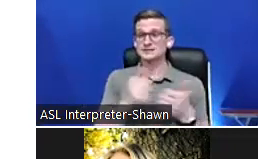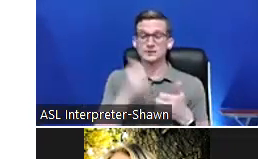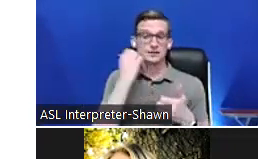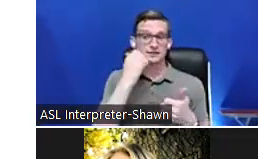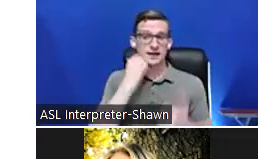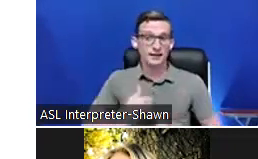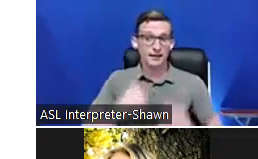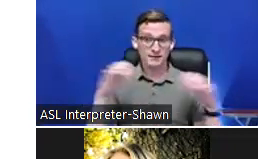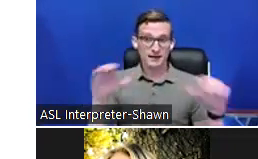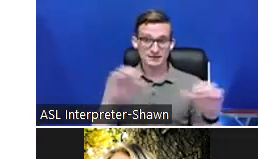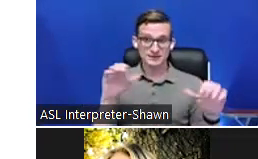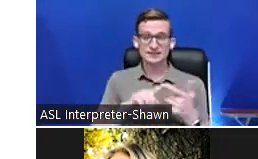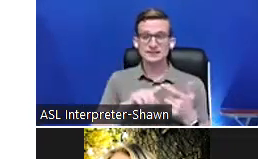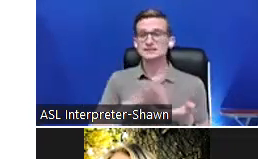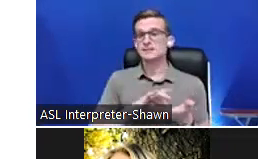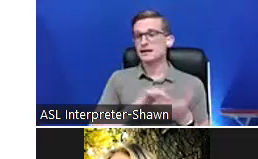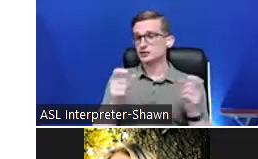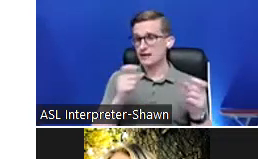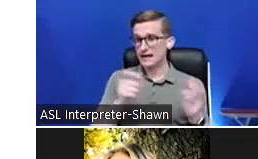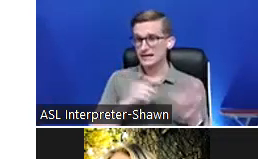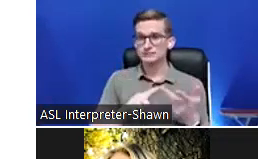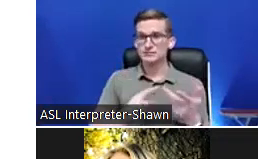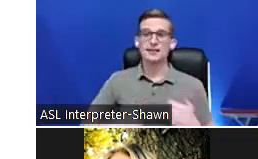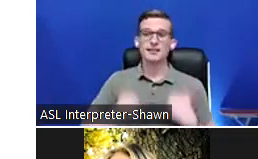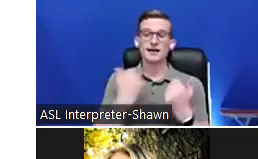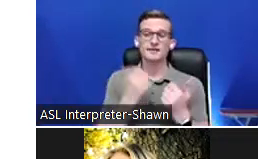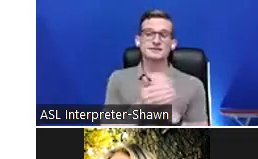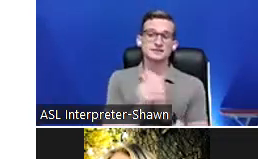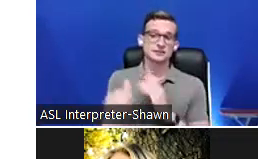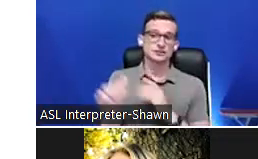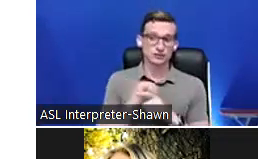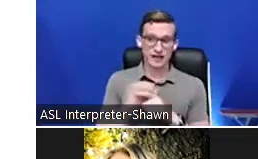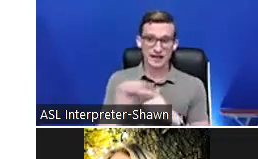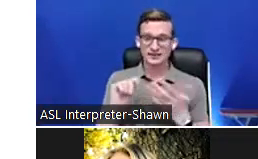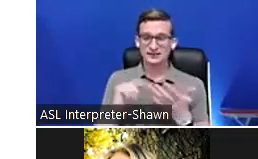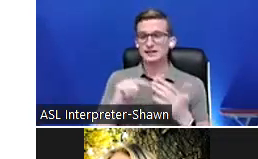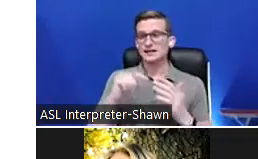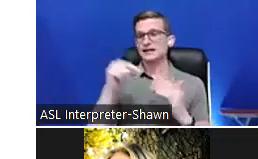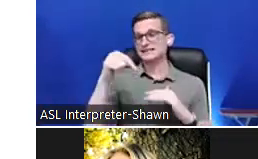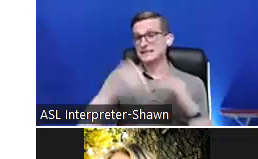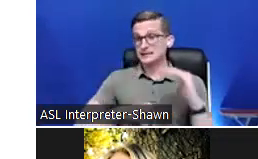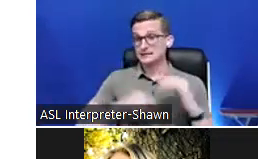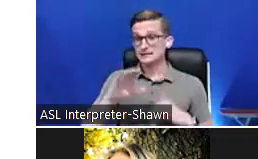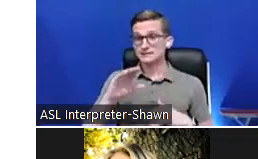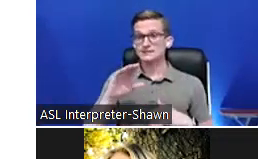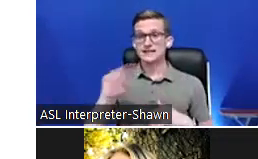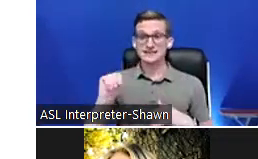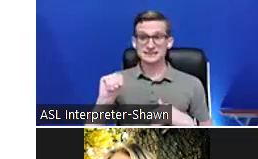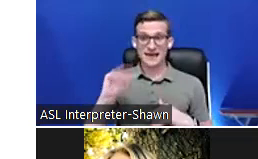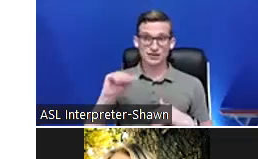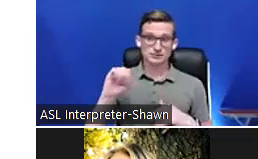including medication management, life skills training, intensive case management services,